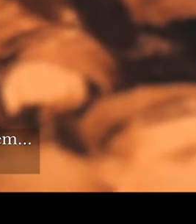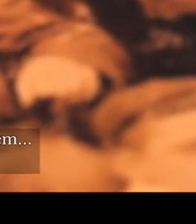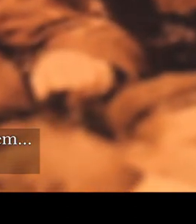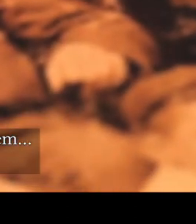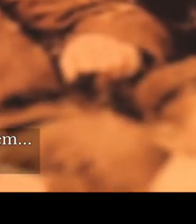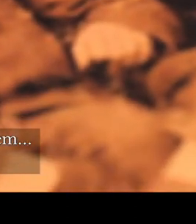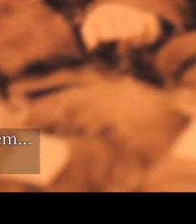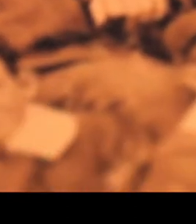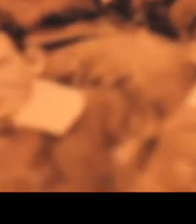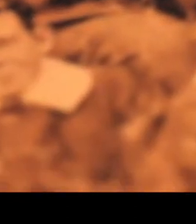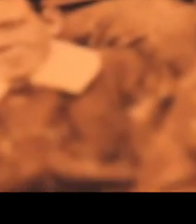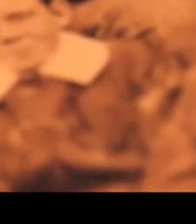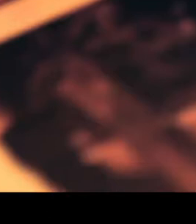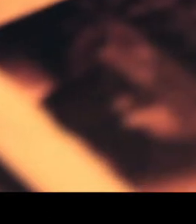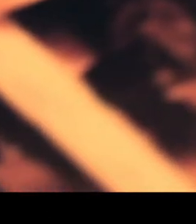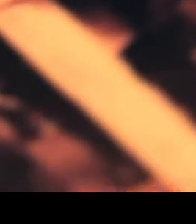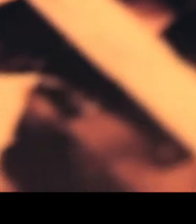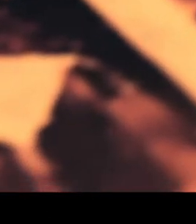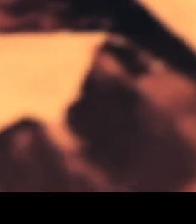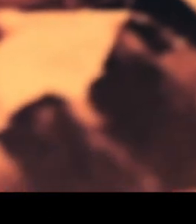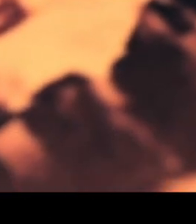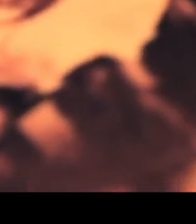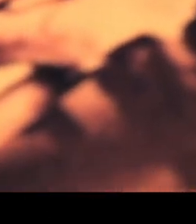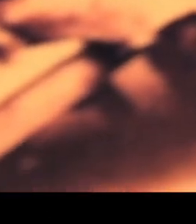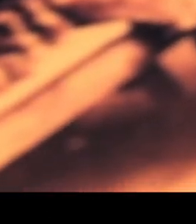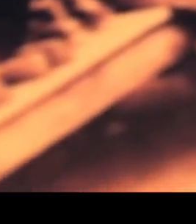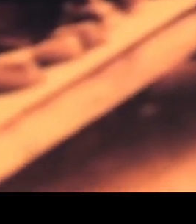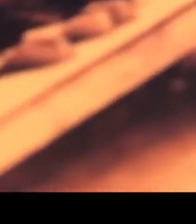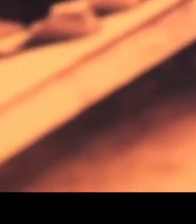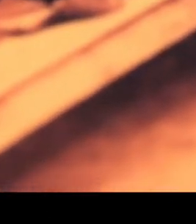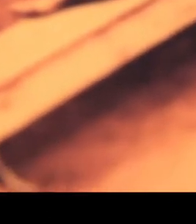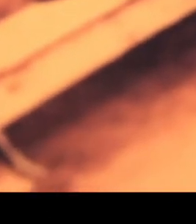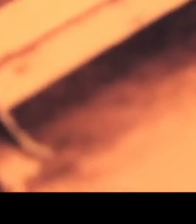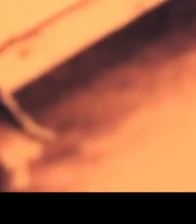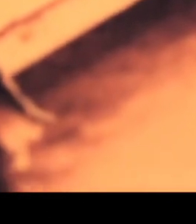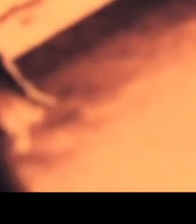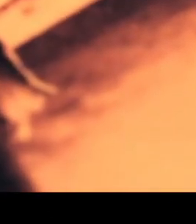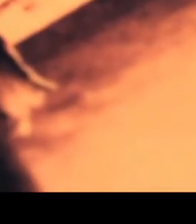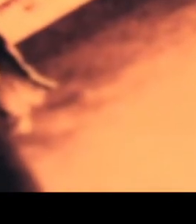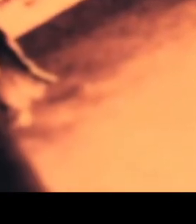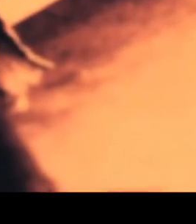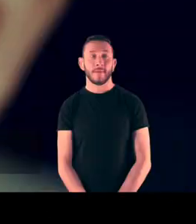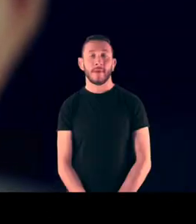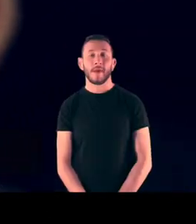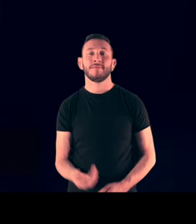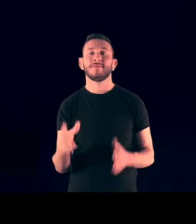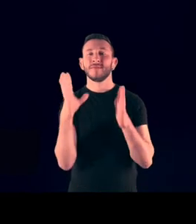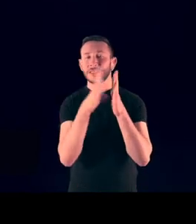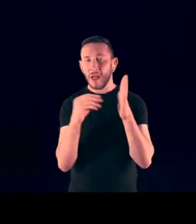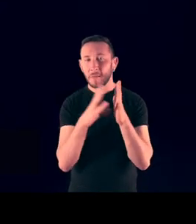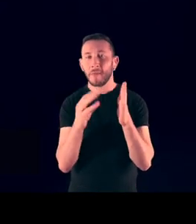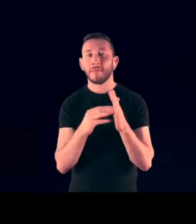was provided for them. A sepia photograph of a group of pupils in a shoemaking workshop.